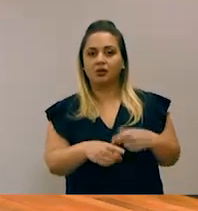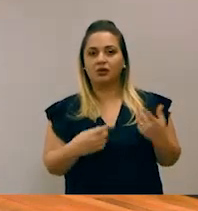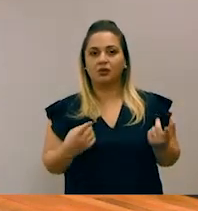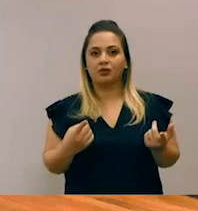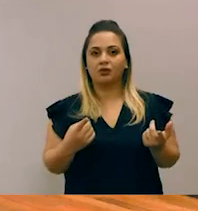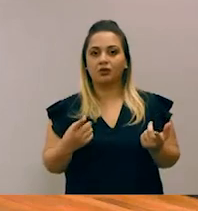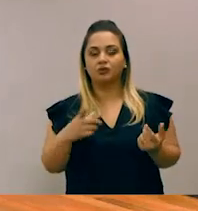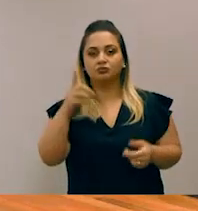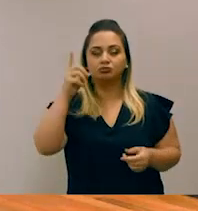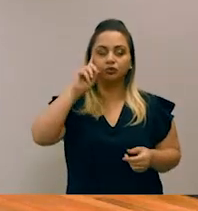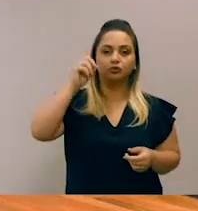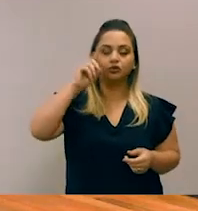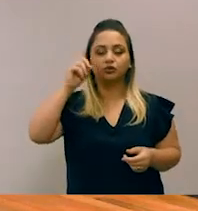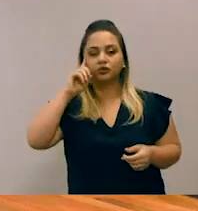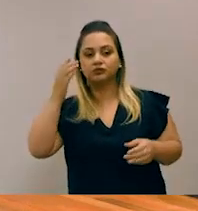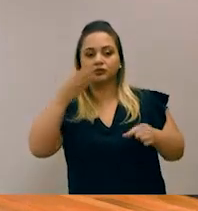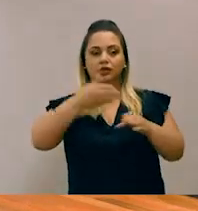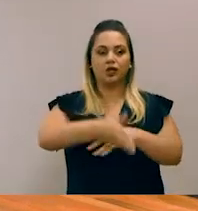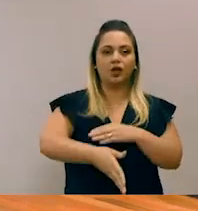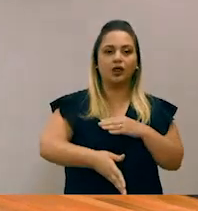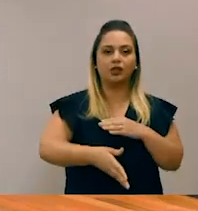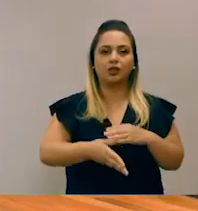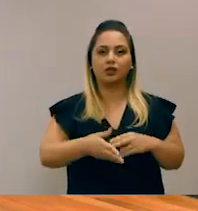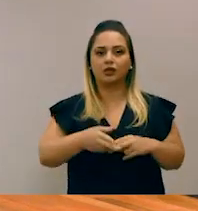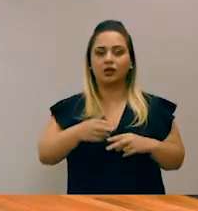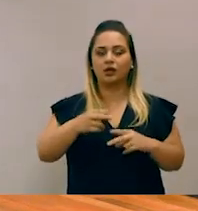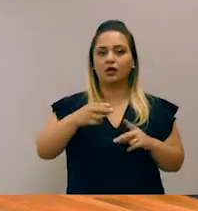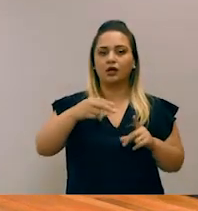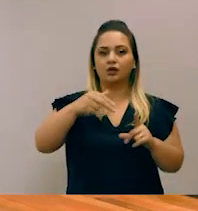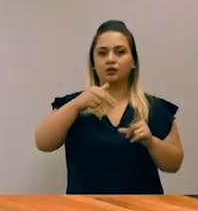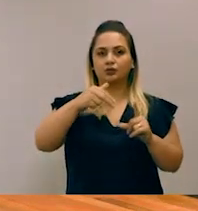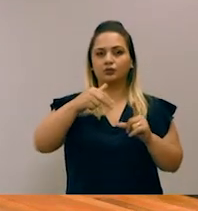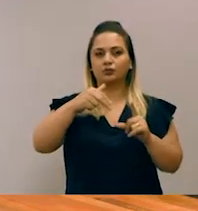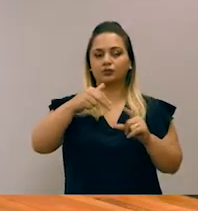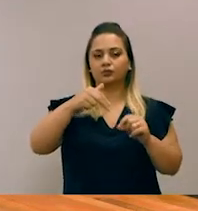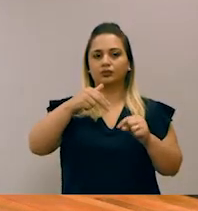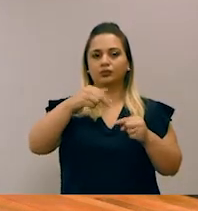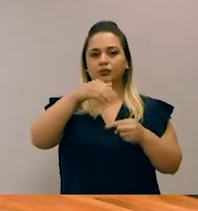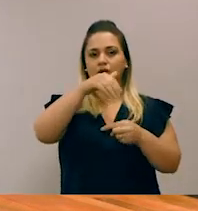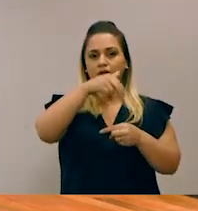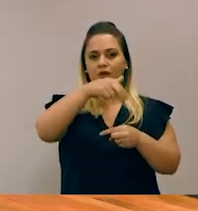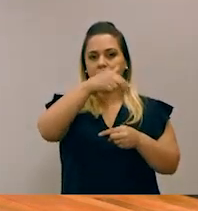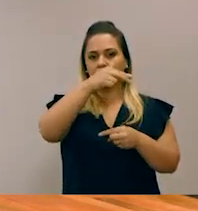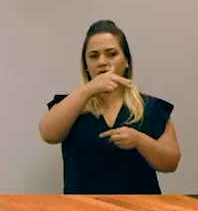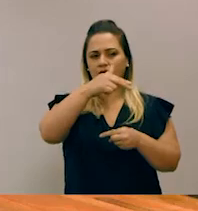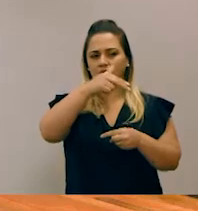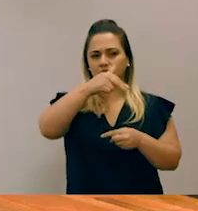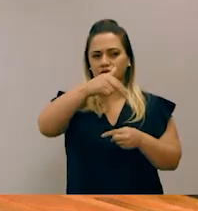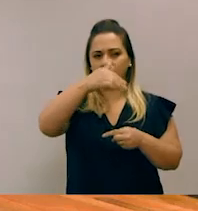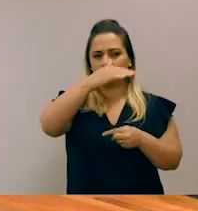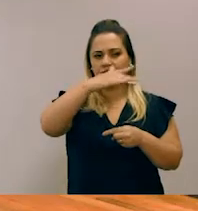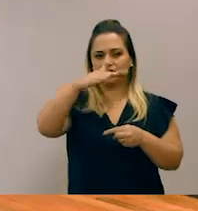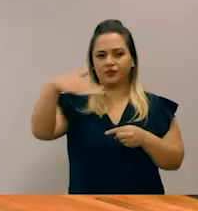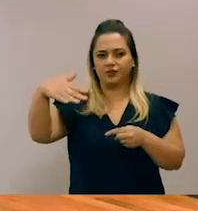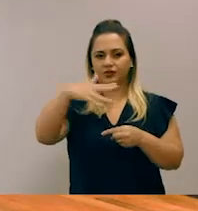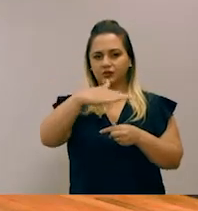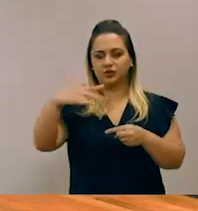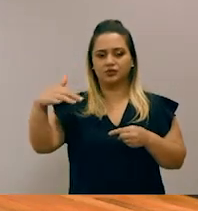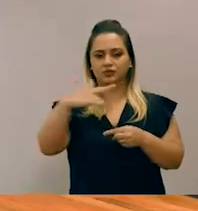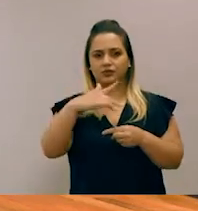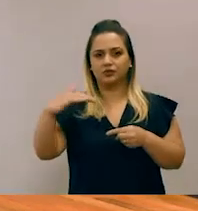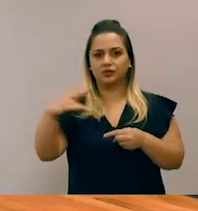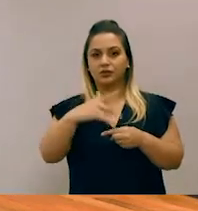machine learning, the recognition of identity. And when you enter Netflix, there are